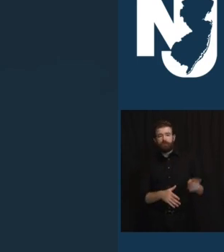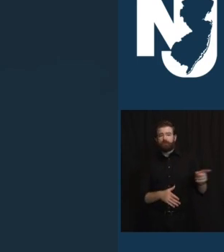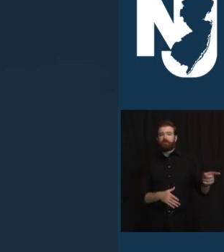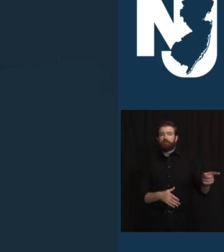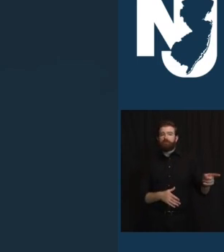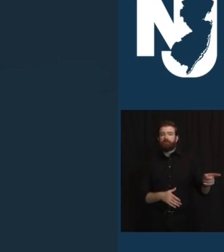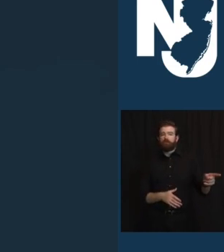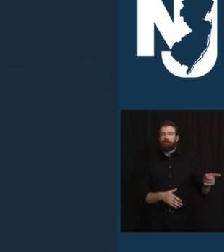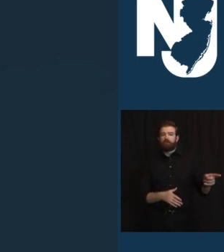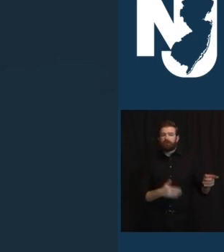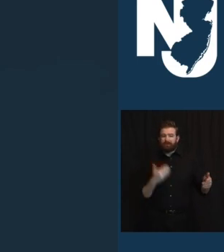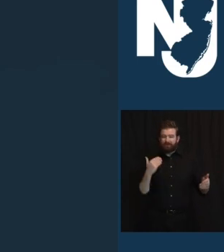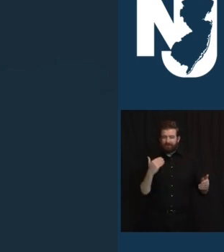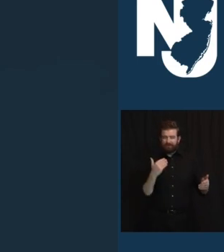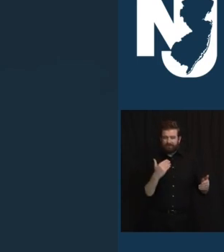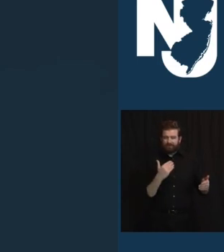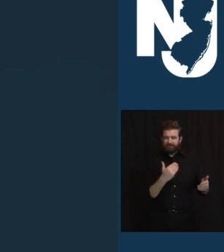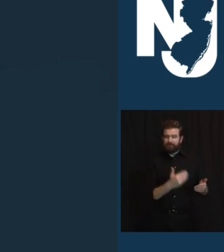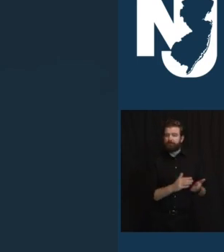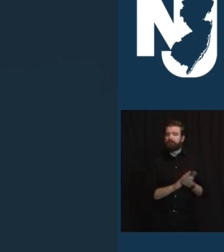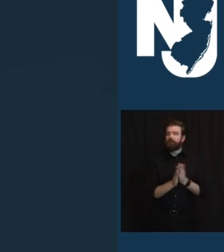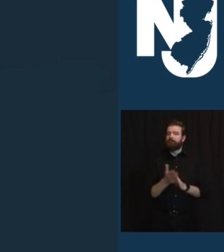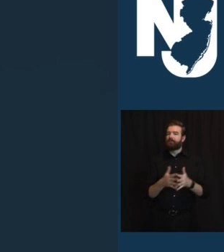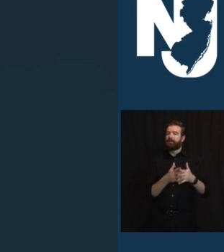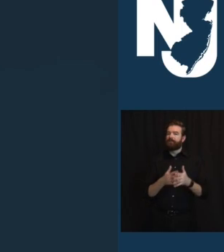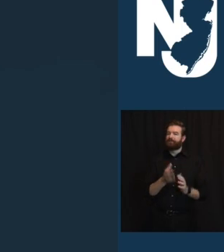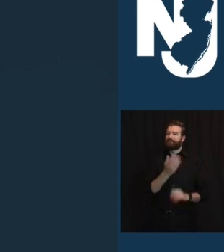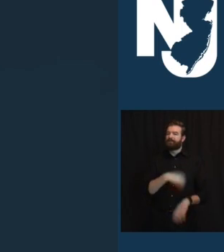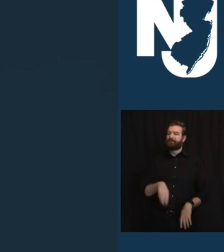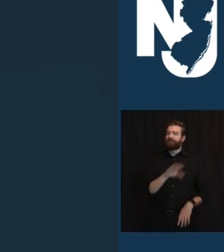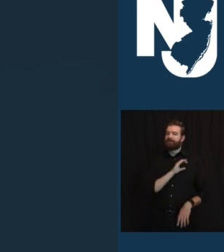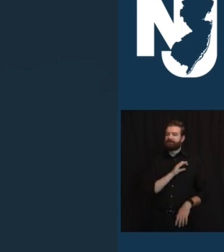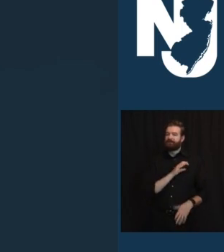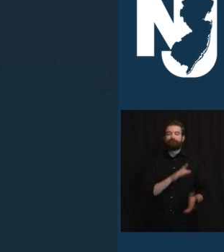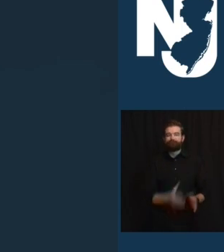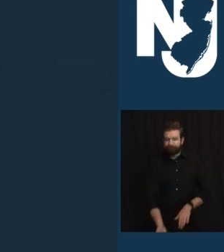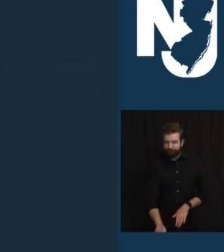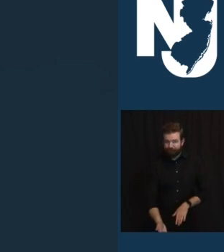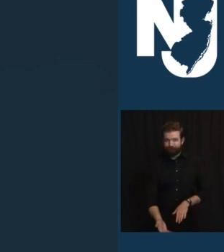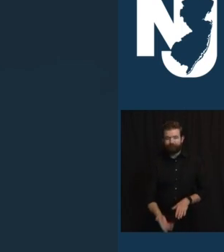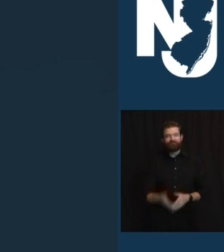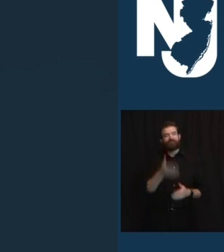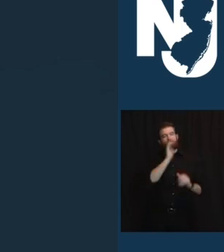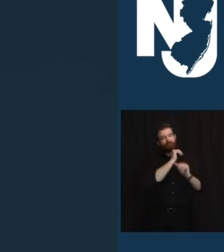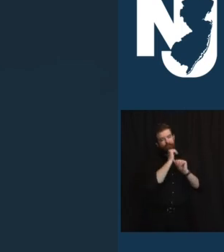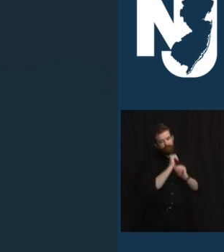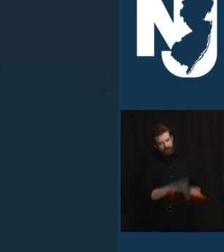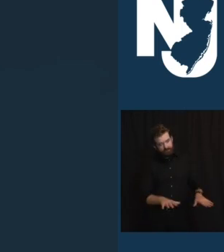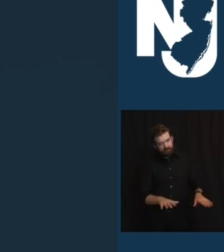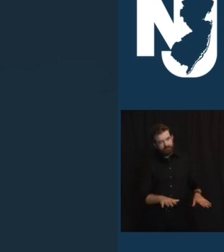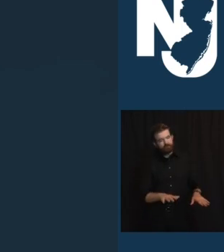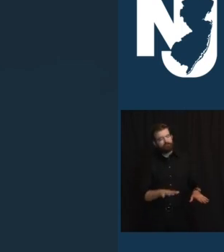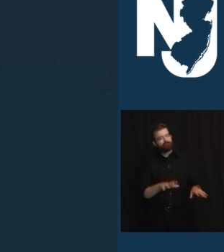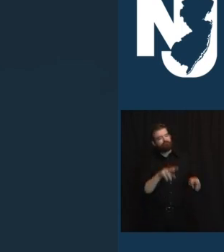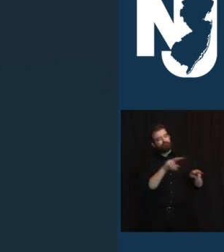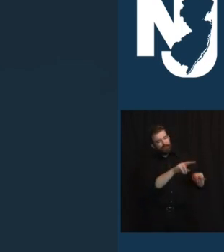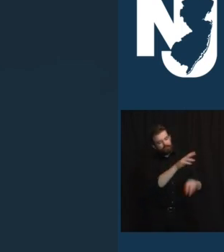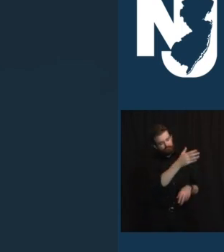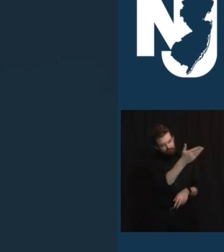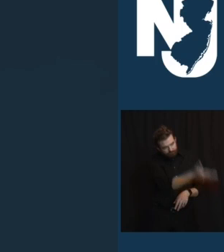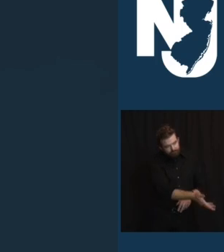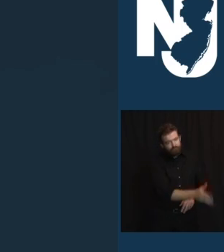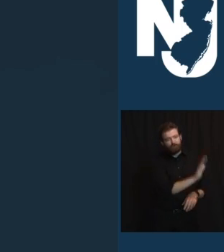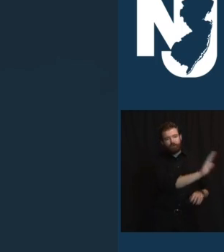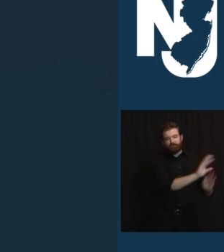U.S. citizenship. God bless her. And may God bless and watch over her and her extraordinary family. Next up,